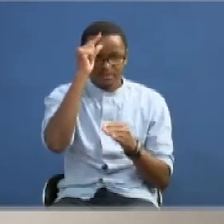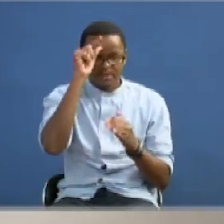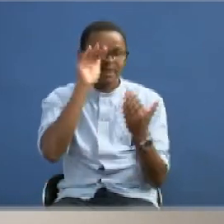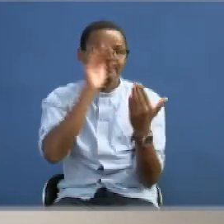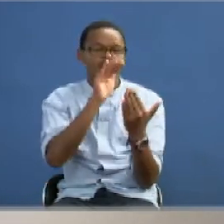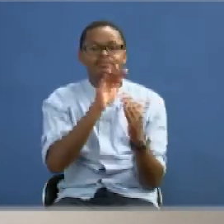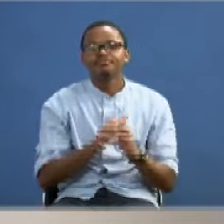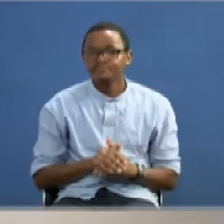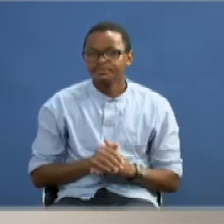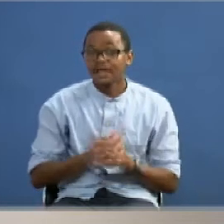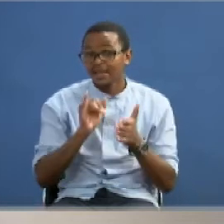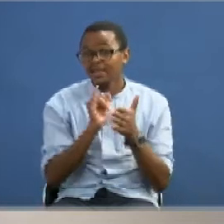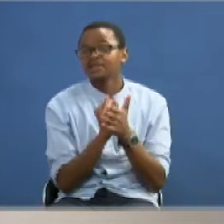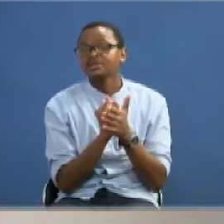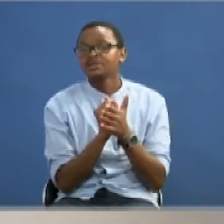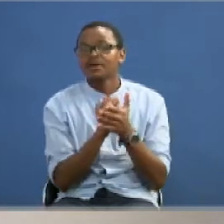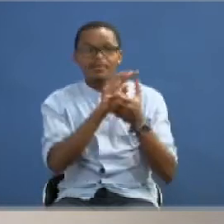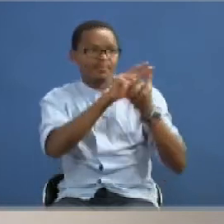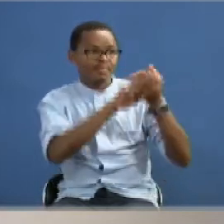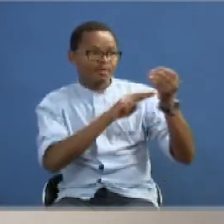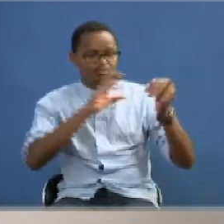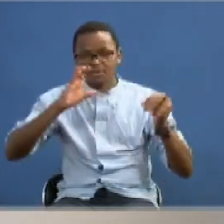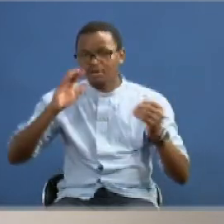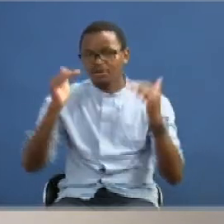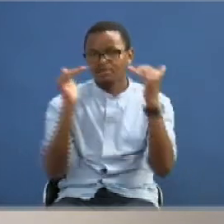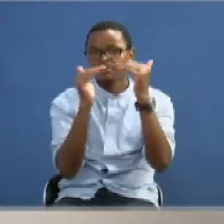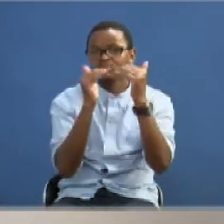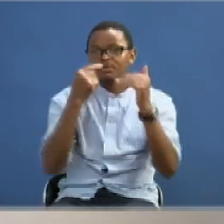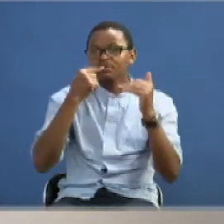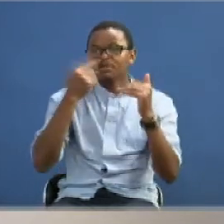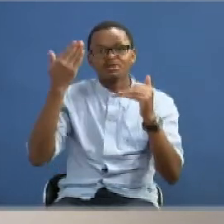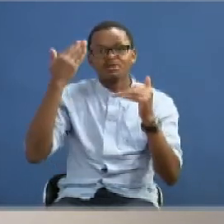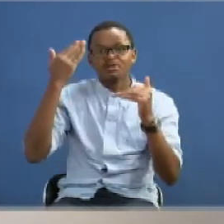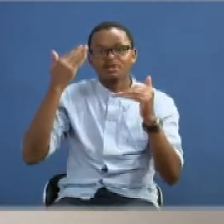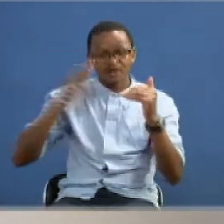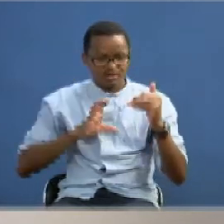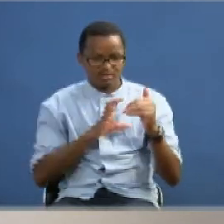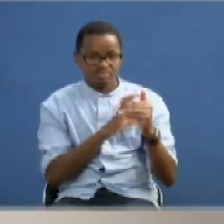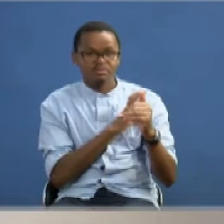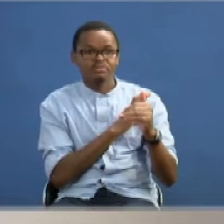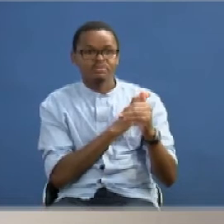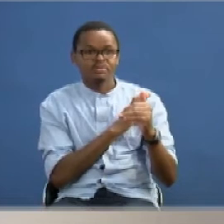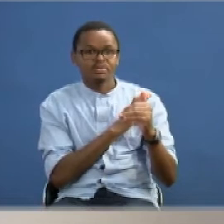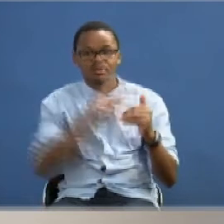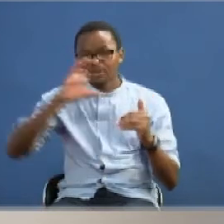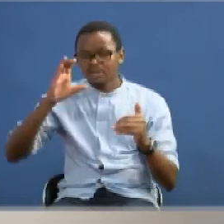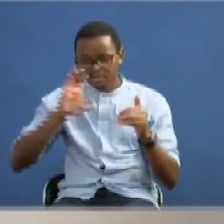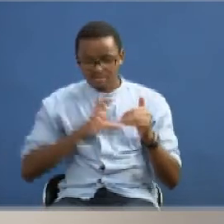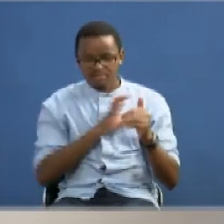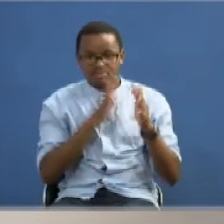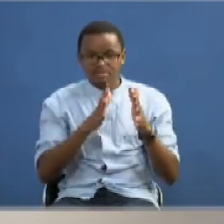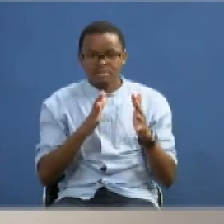approach. That both at county level, I mentioned about the committees with the county